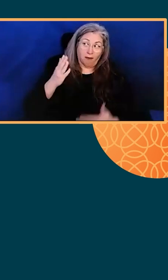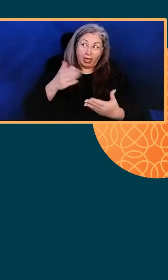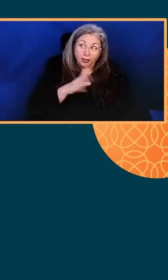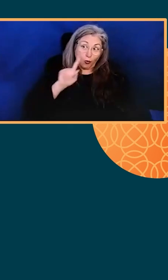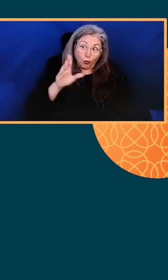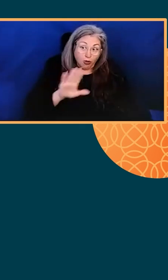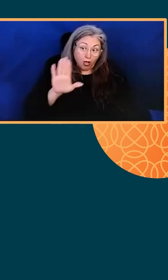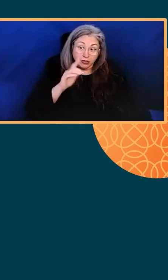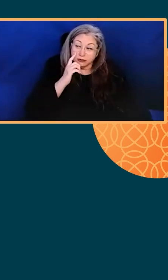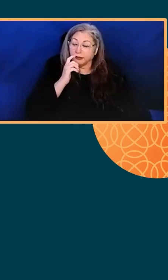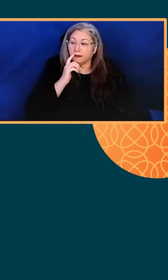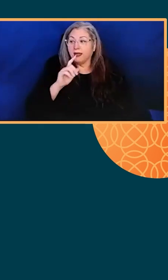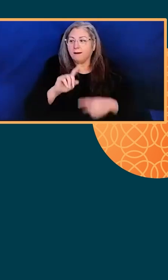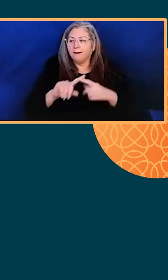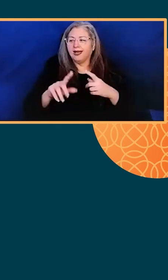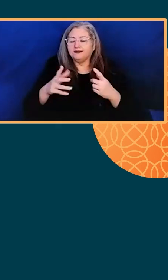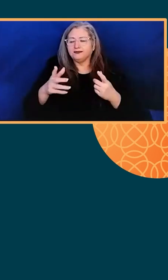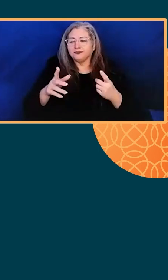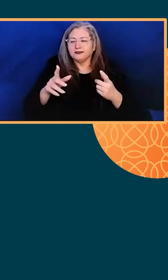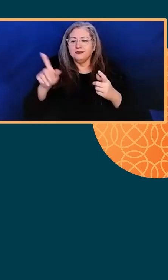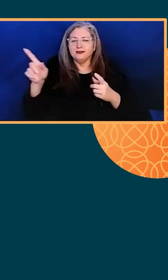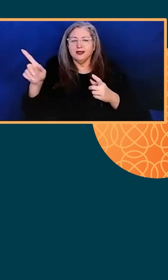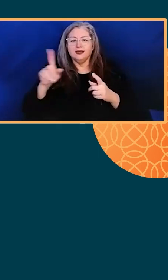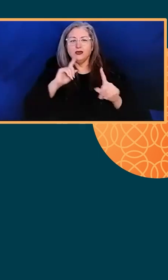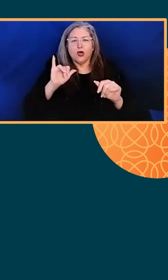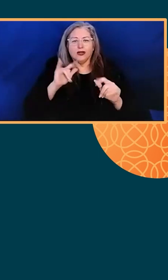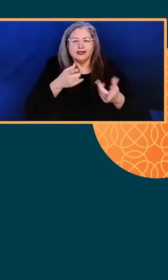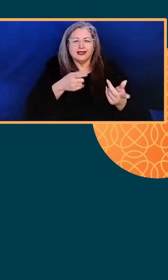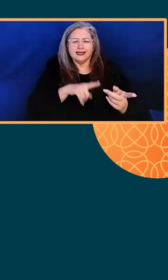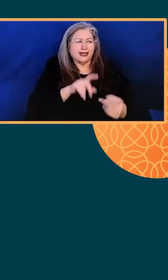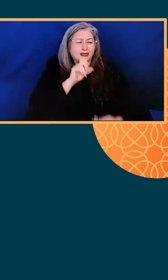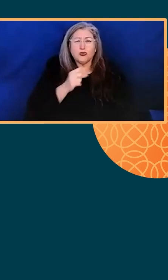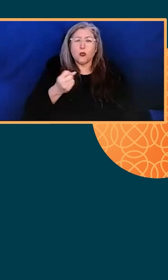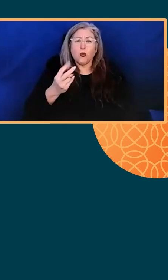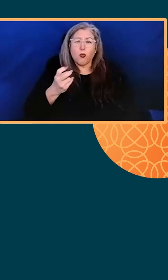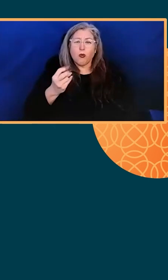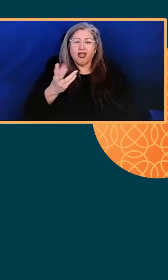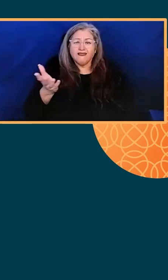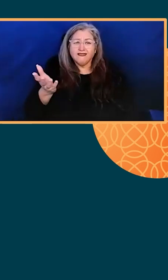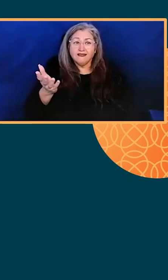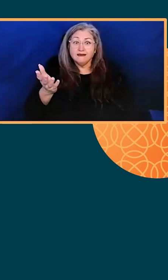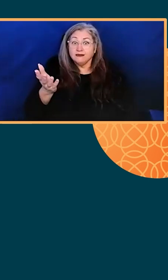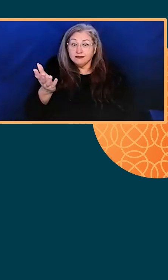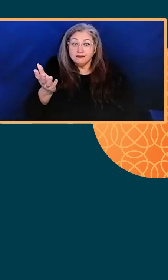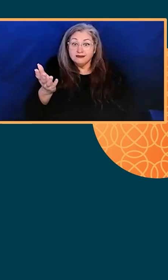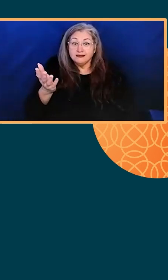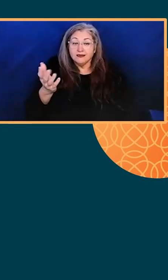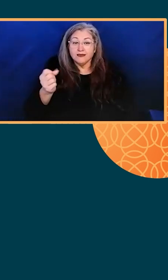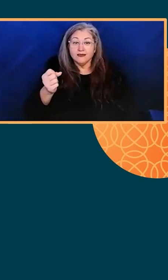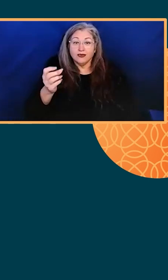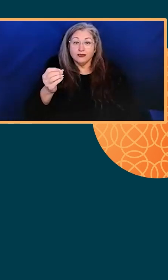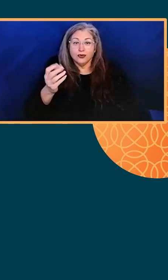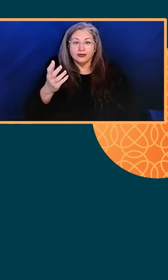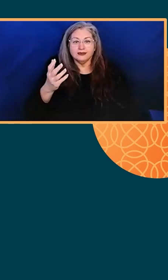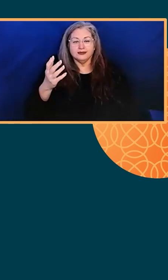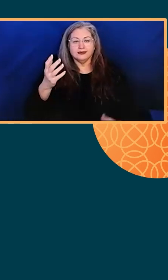to college, but they're also like 12 years old, you know? So yeah, so I